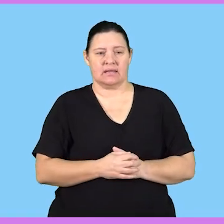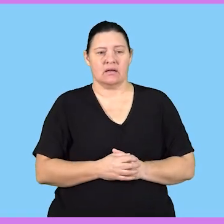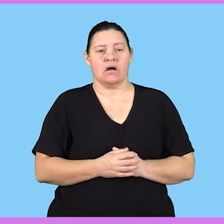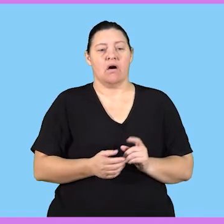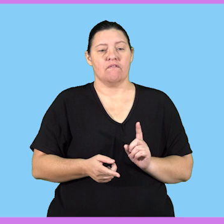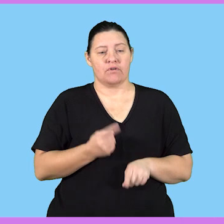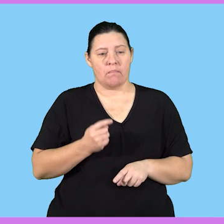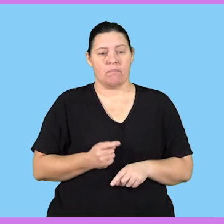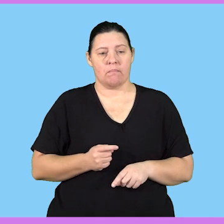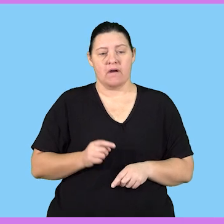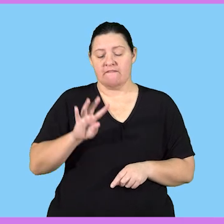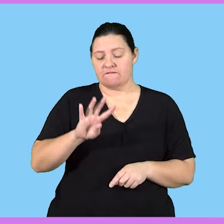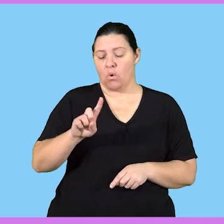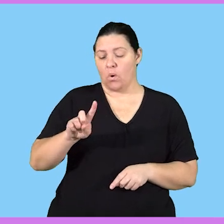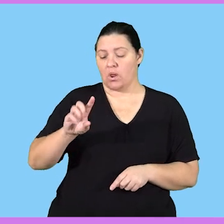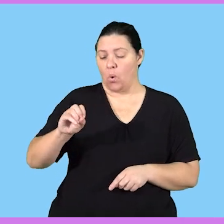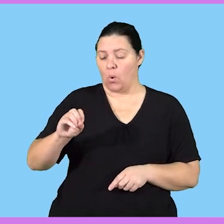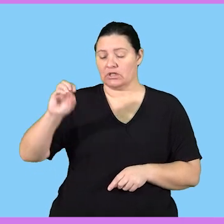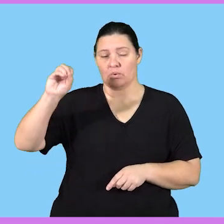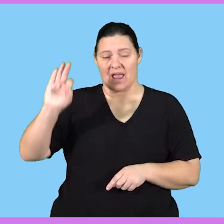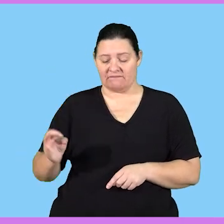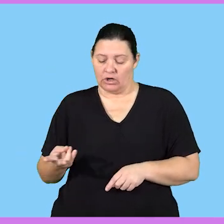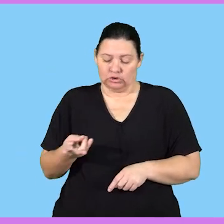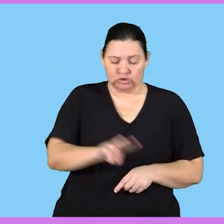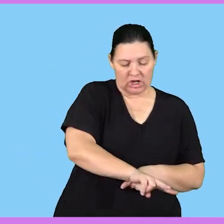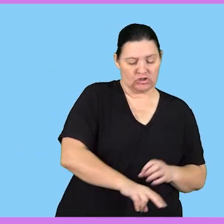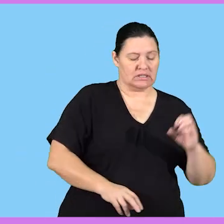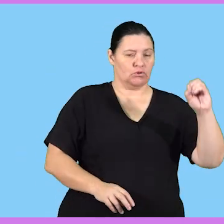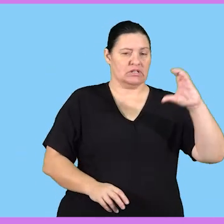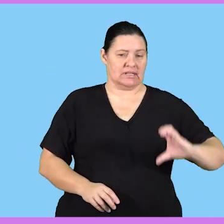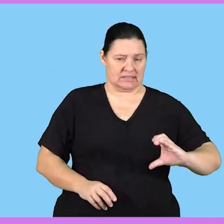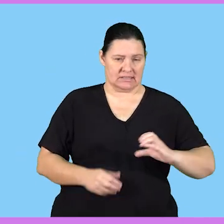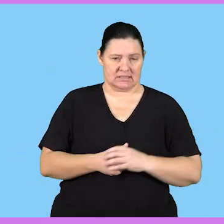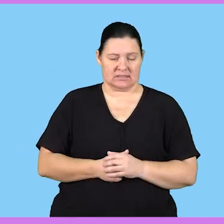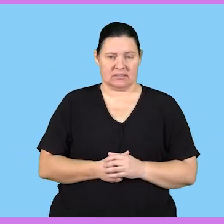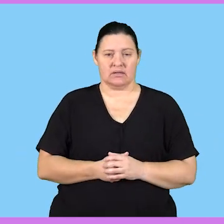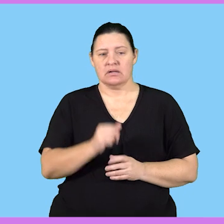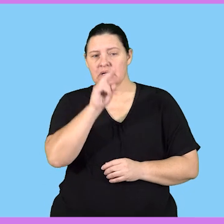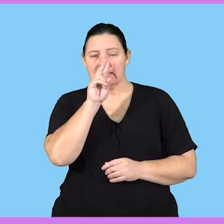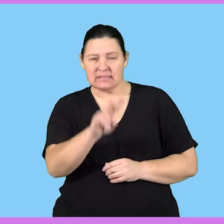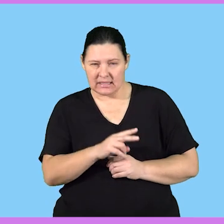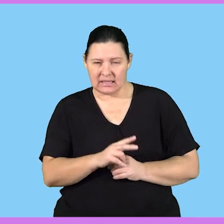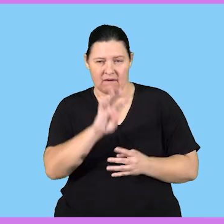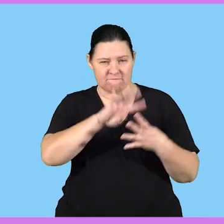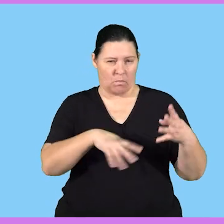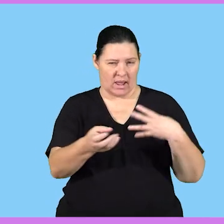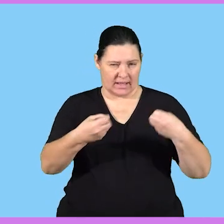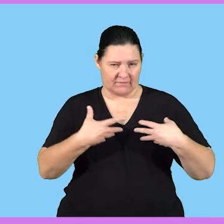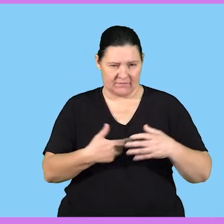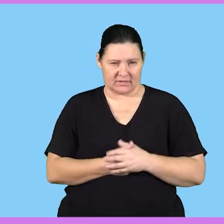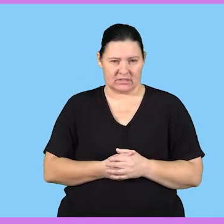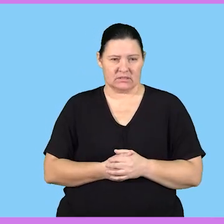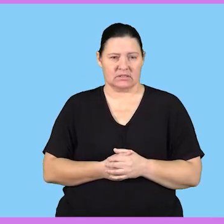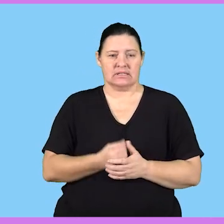are saying convert 410 degrees Fahrenheit to degrees Celsius. Okay, now let's look at the formula that's given to